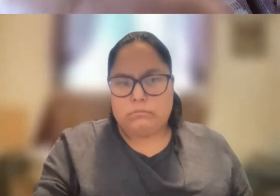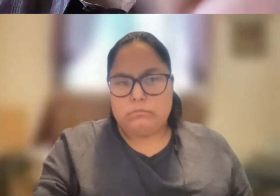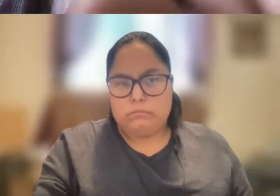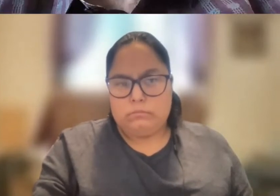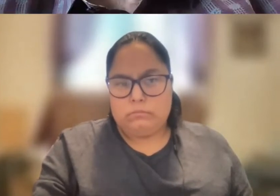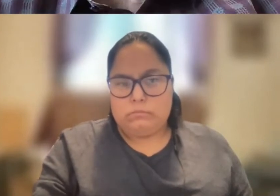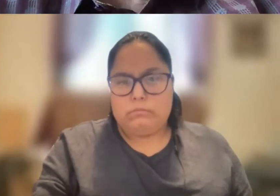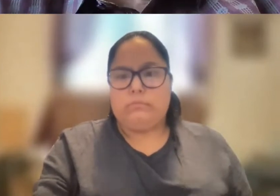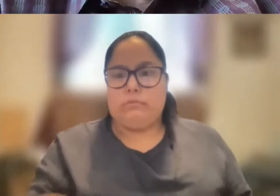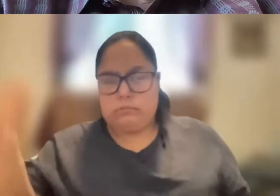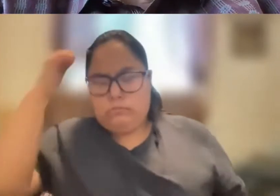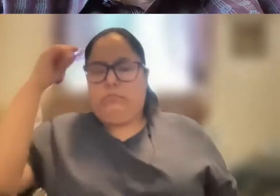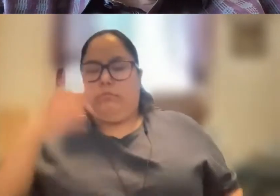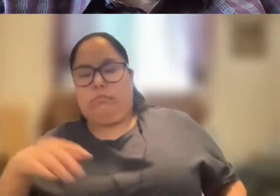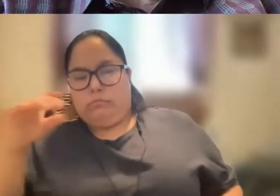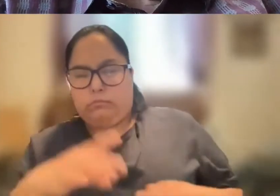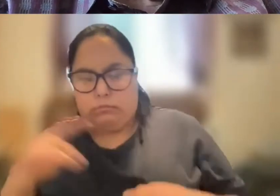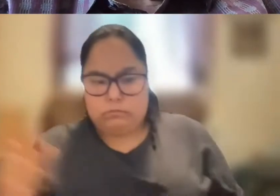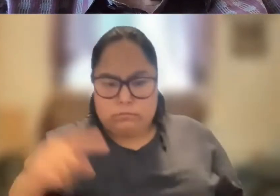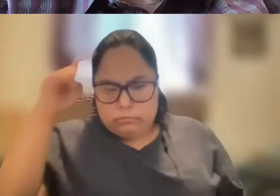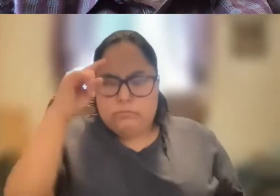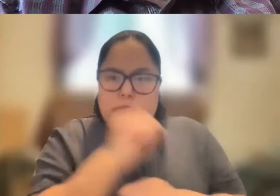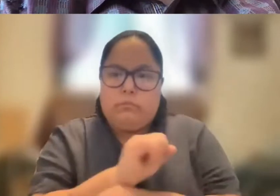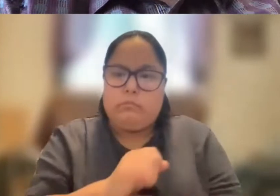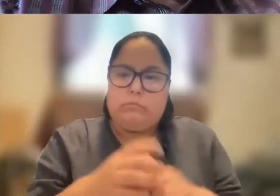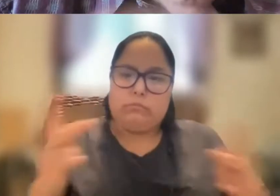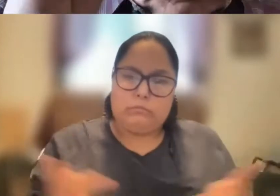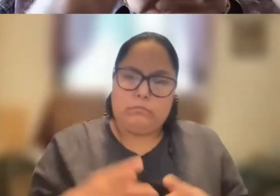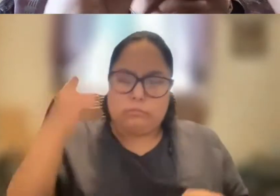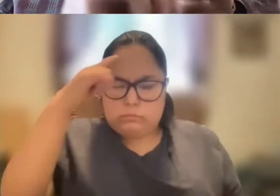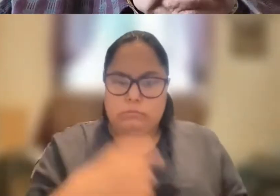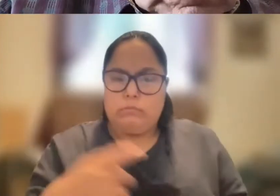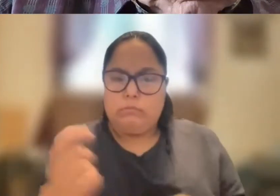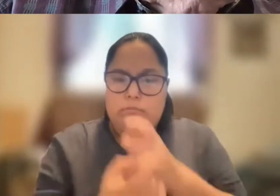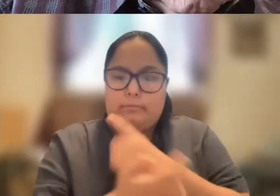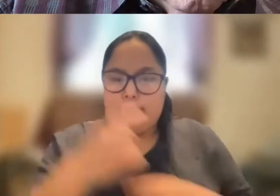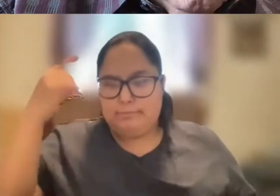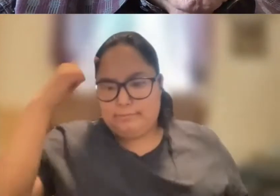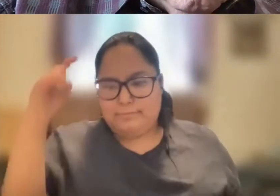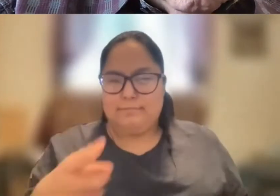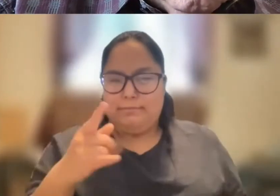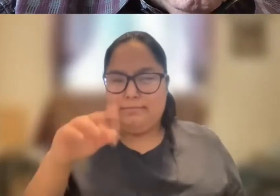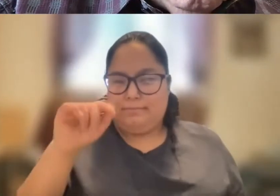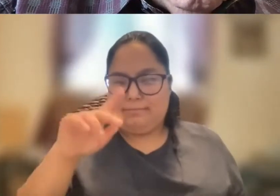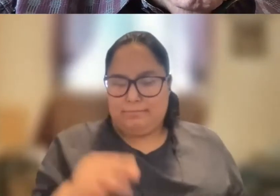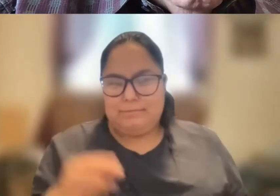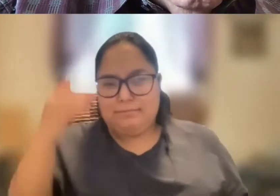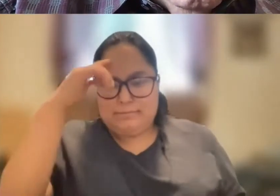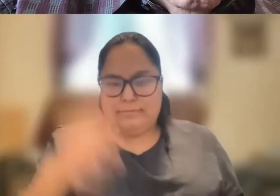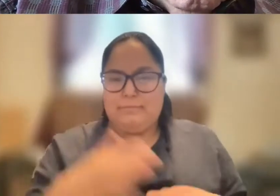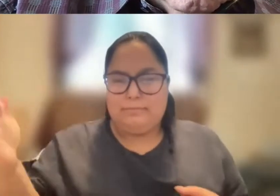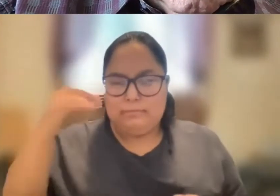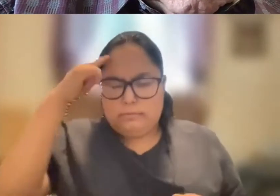no option for that. So I was on a working group last year on how we can change this program. It's an